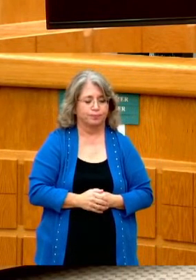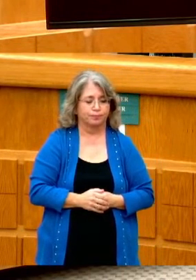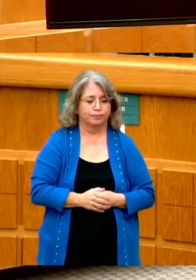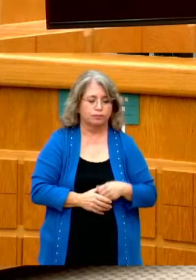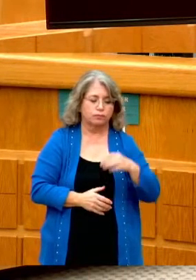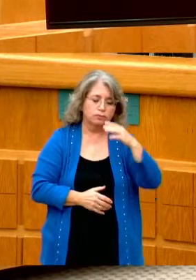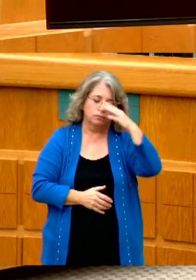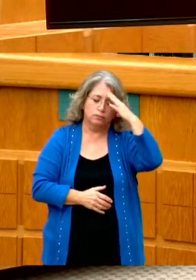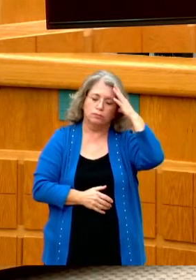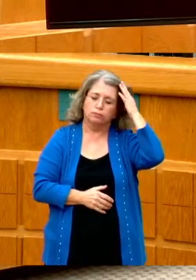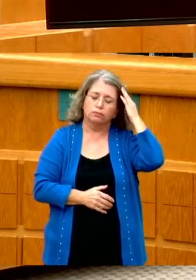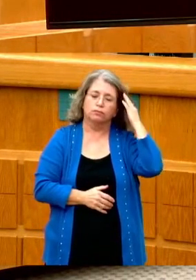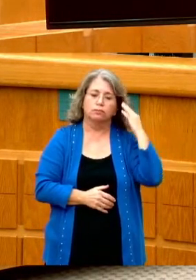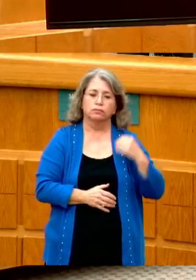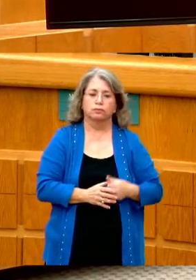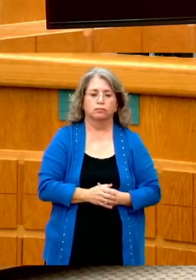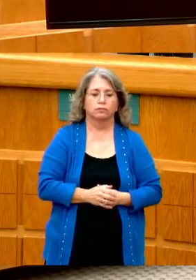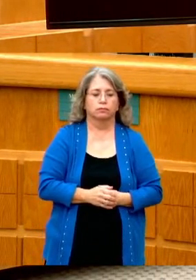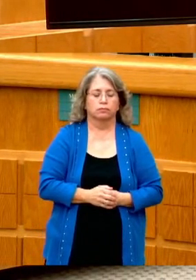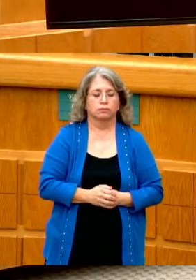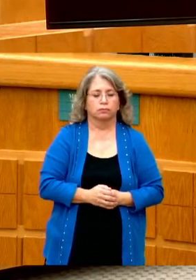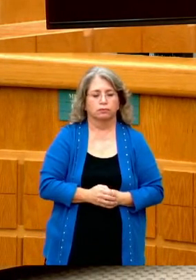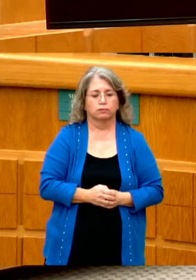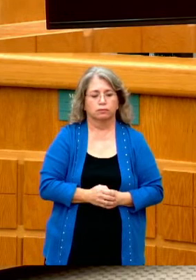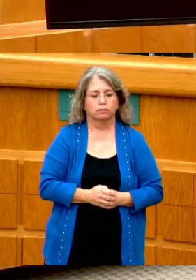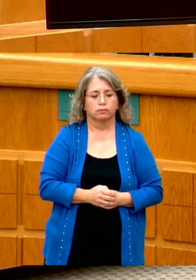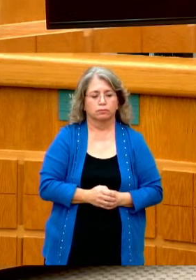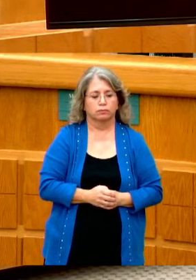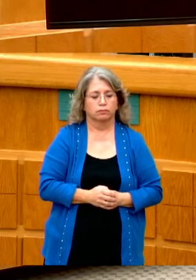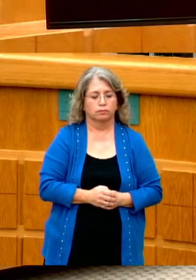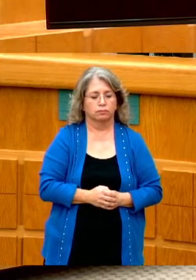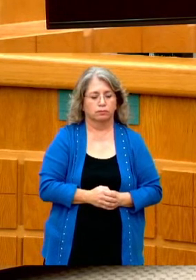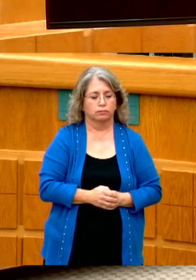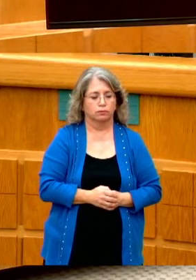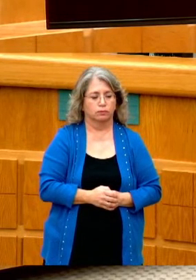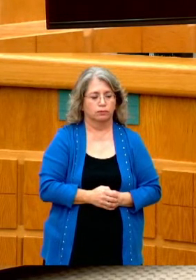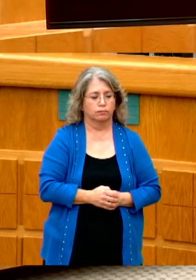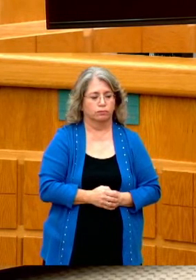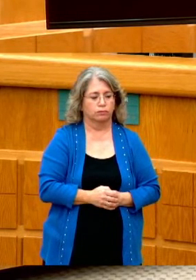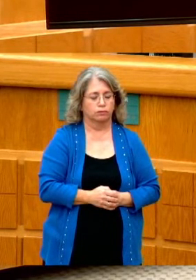nuevas cepas que han mutado, de las que usted ha escuchado últimamente en el Reino Unido.